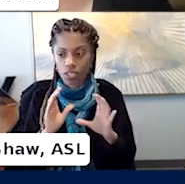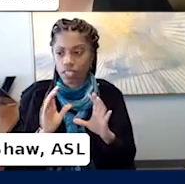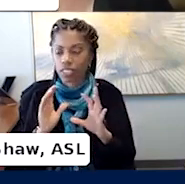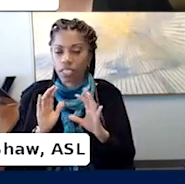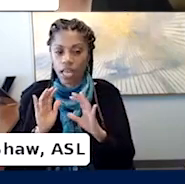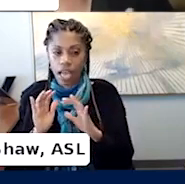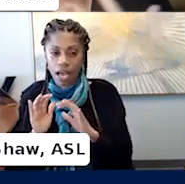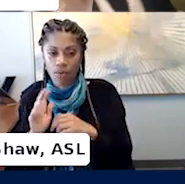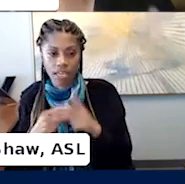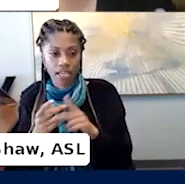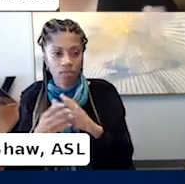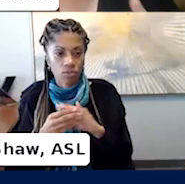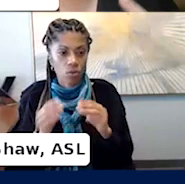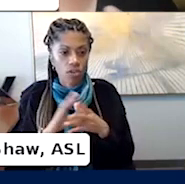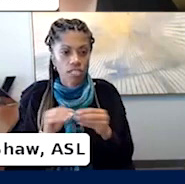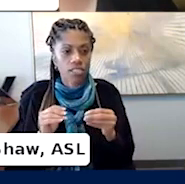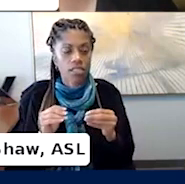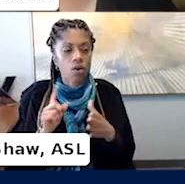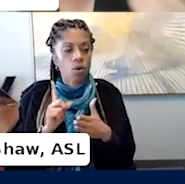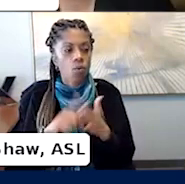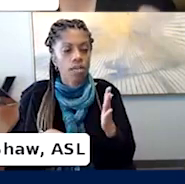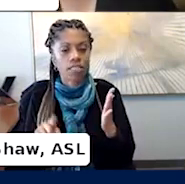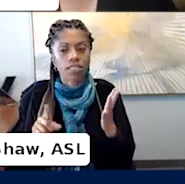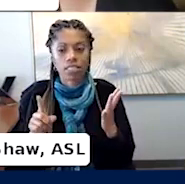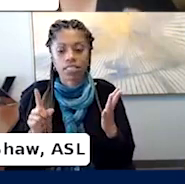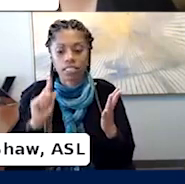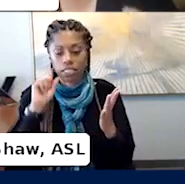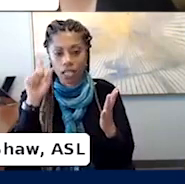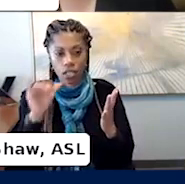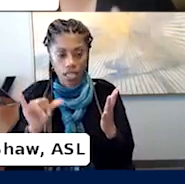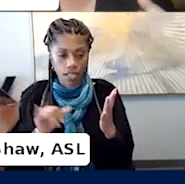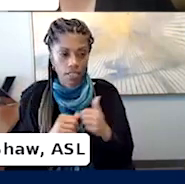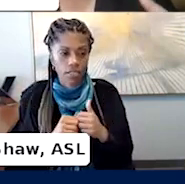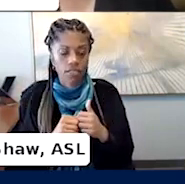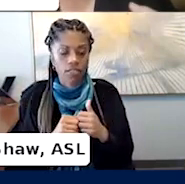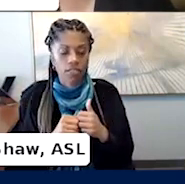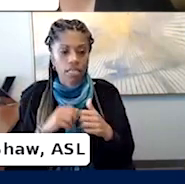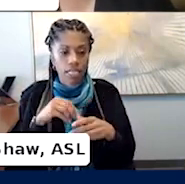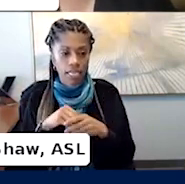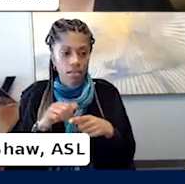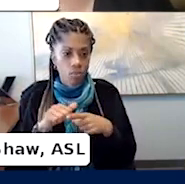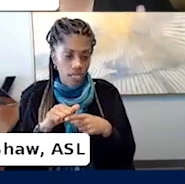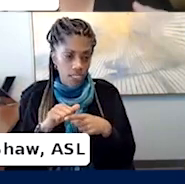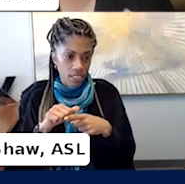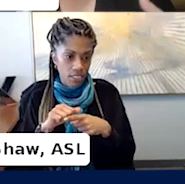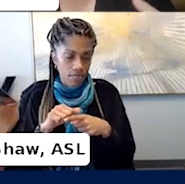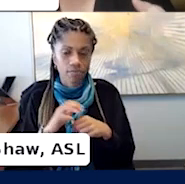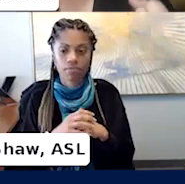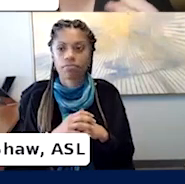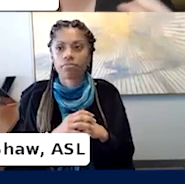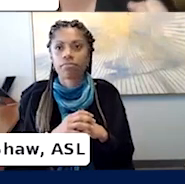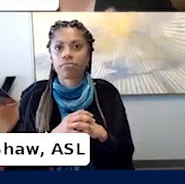out into the world, what does that actually look like in practice? What are the